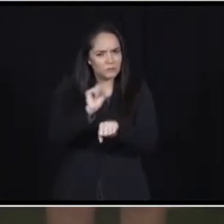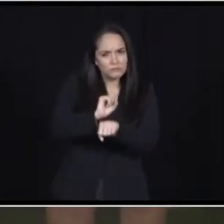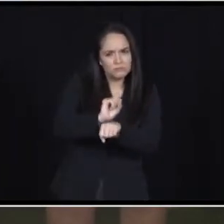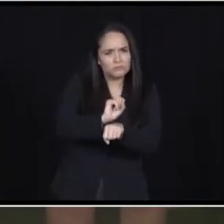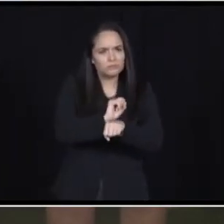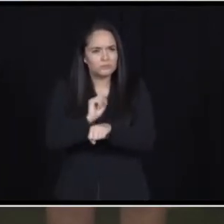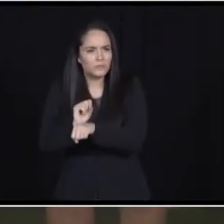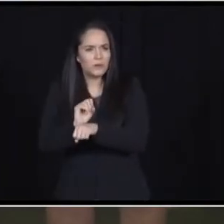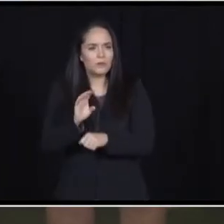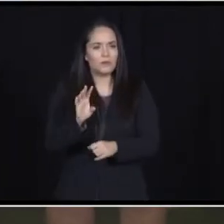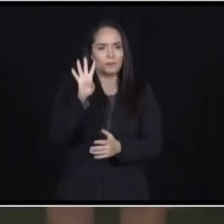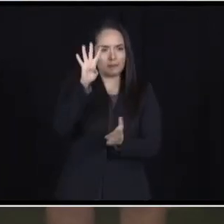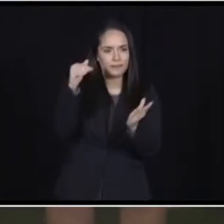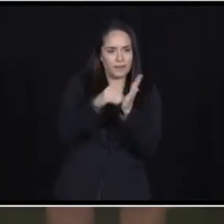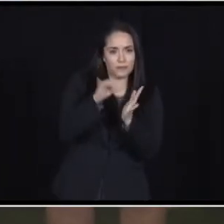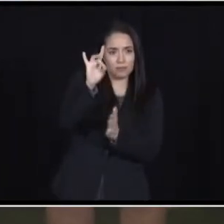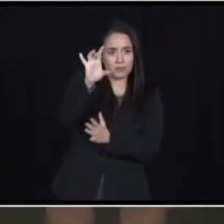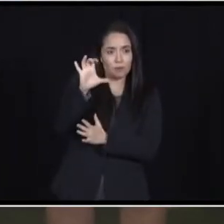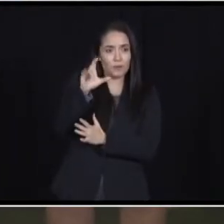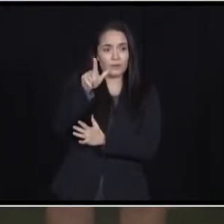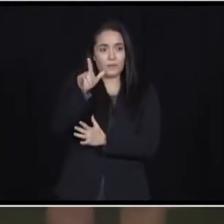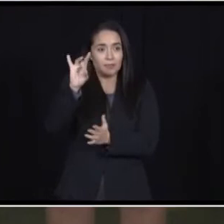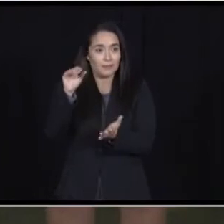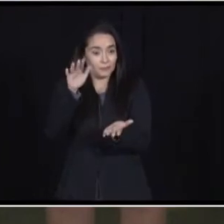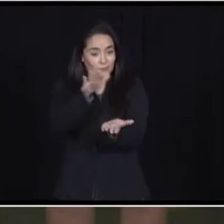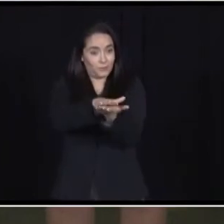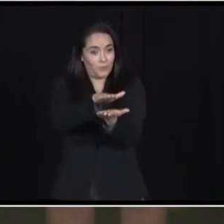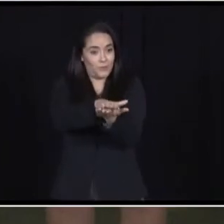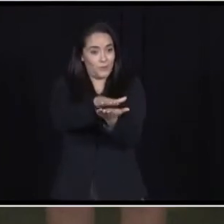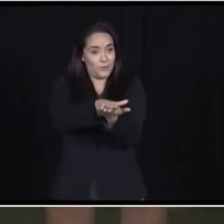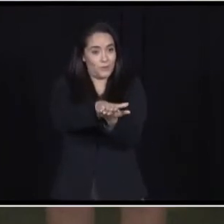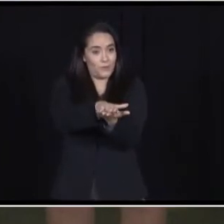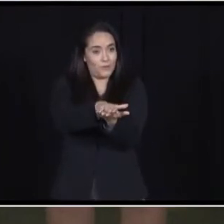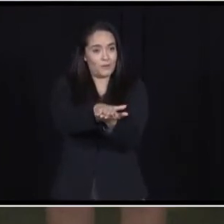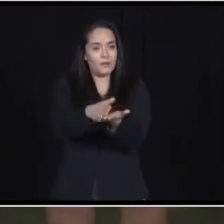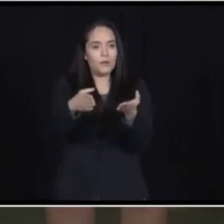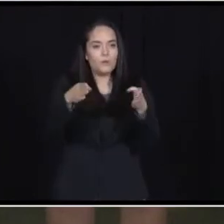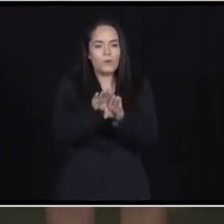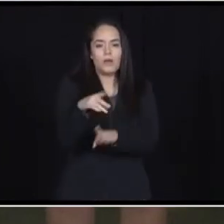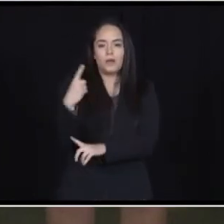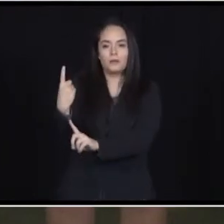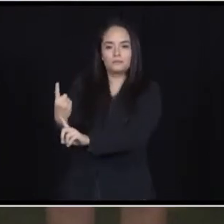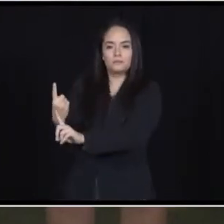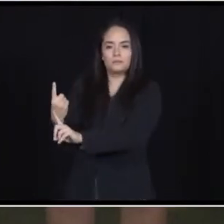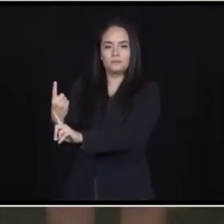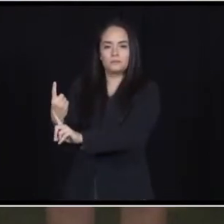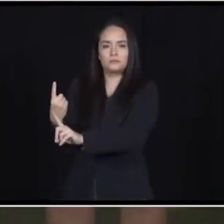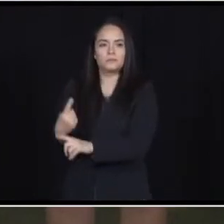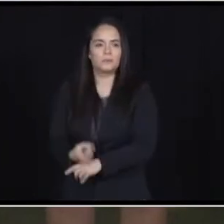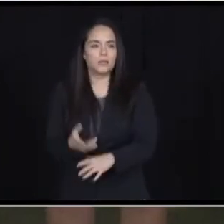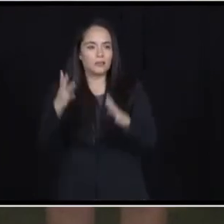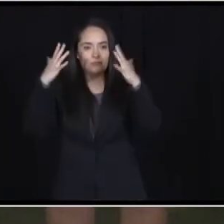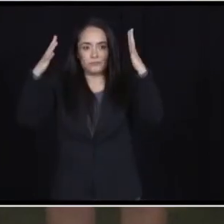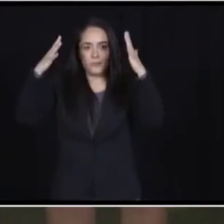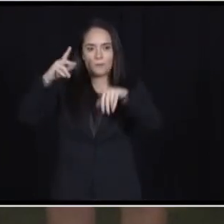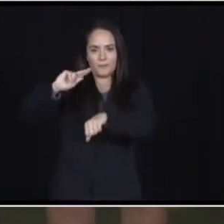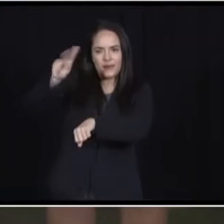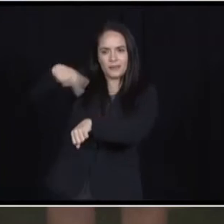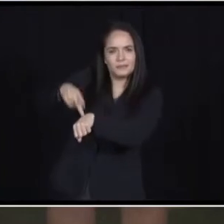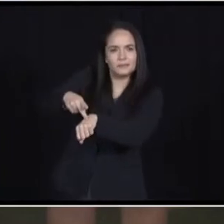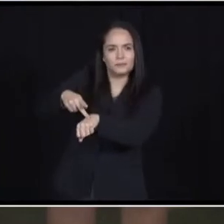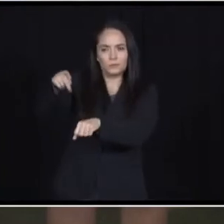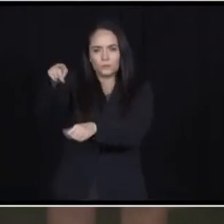4,828 schools, we have one closed. So again, the credit goes to all the teachers and the principals and school boards and Minister